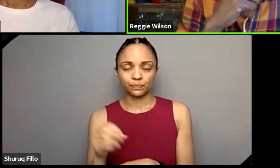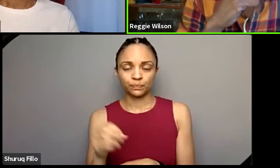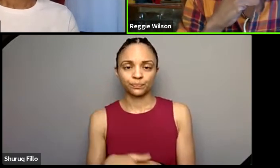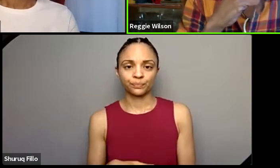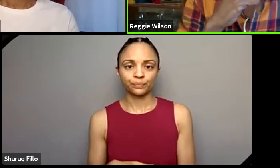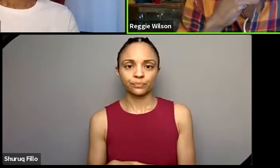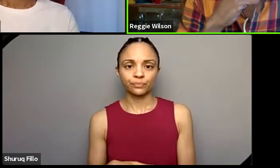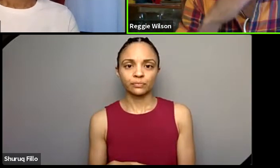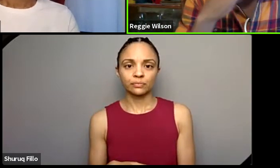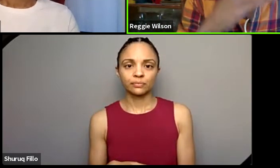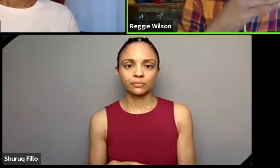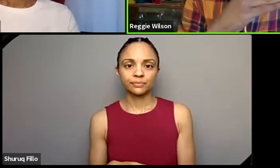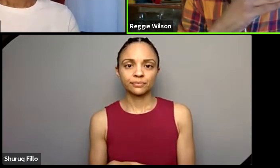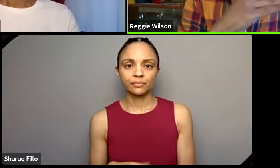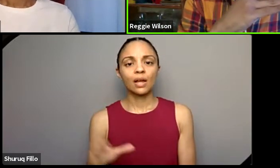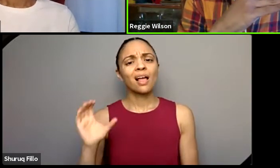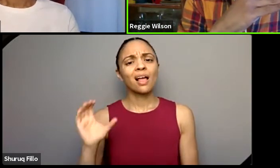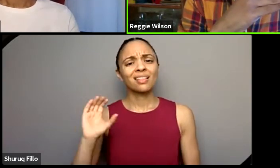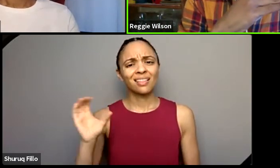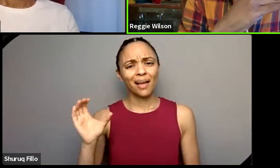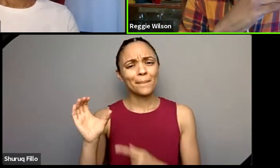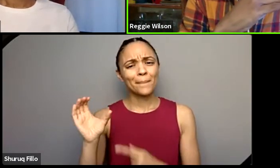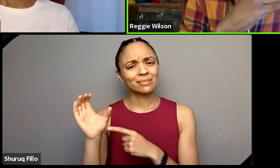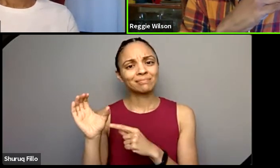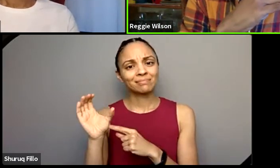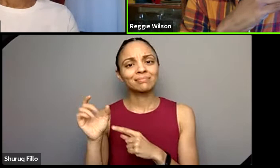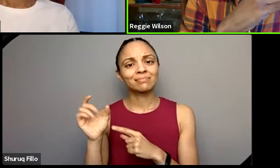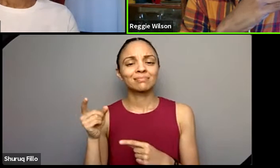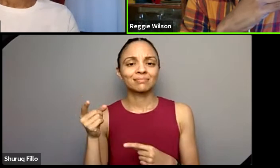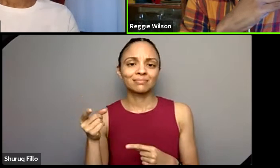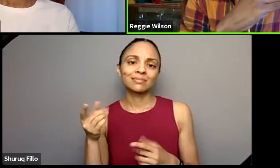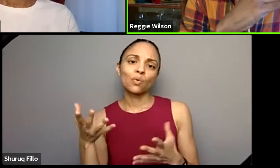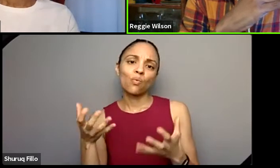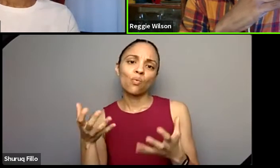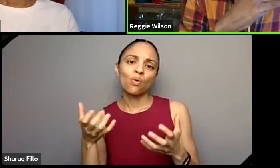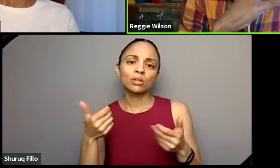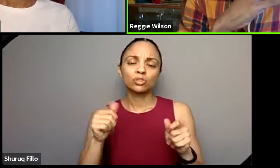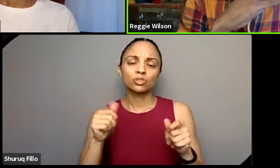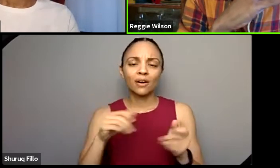to get some dancers to do this piece on the steps of the,